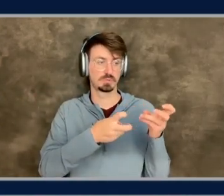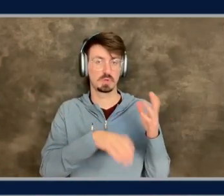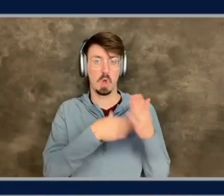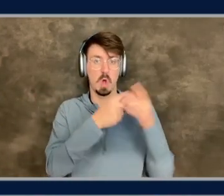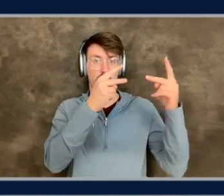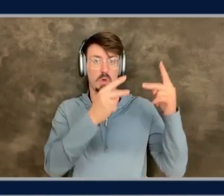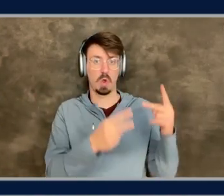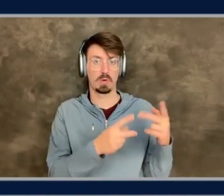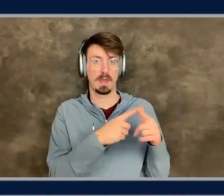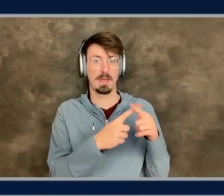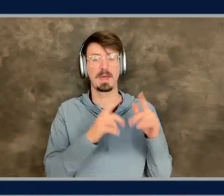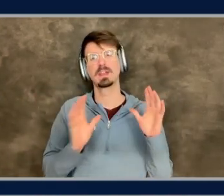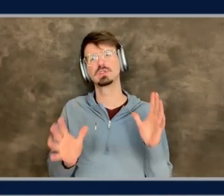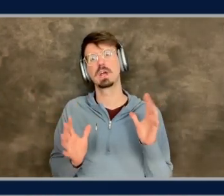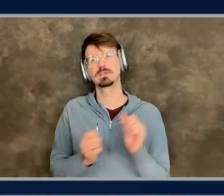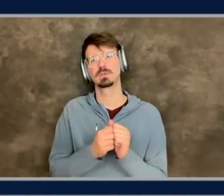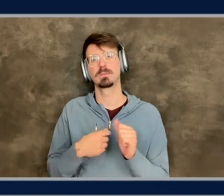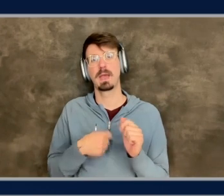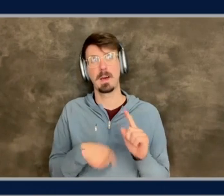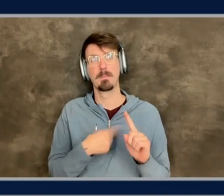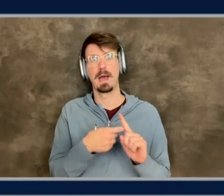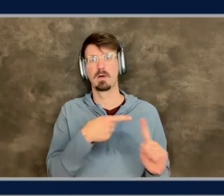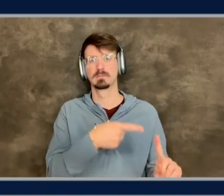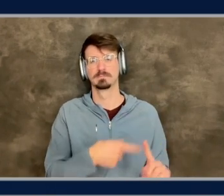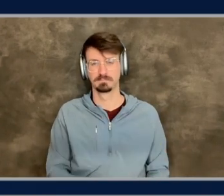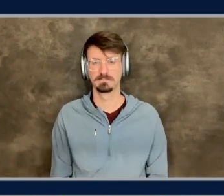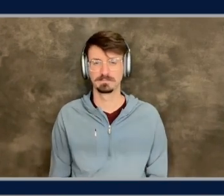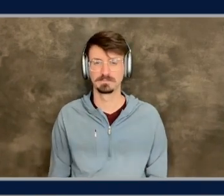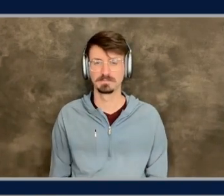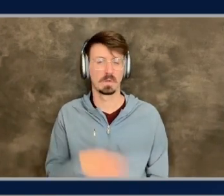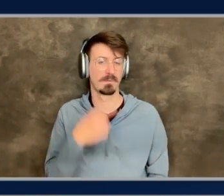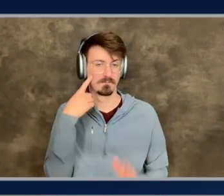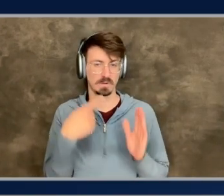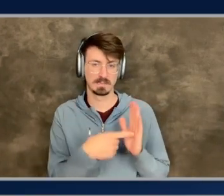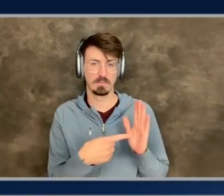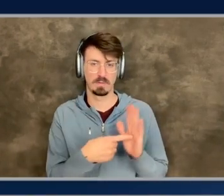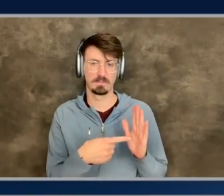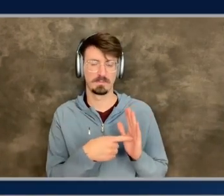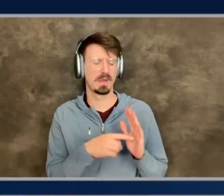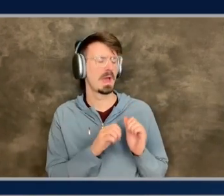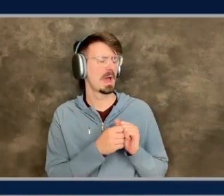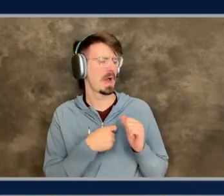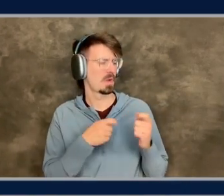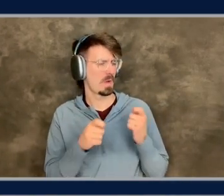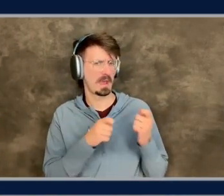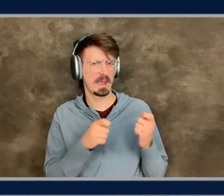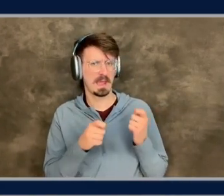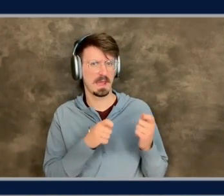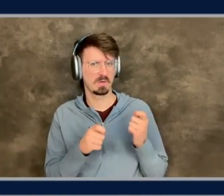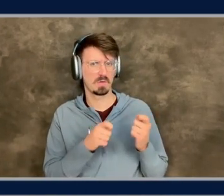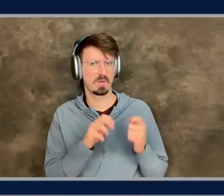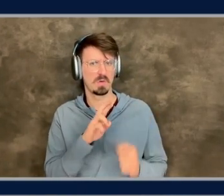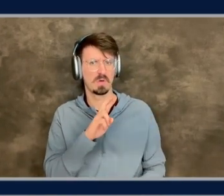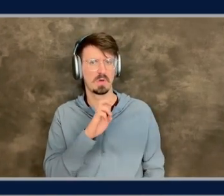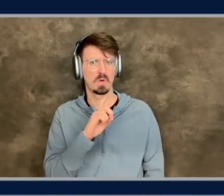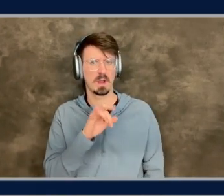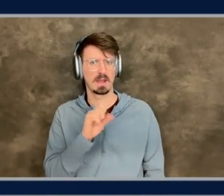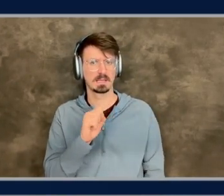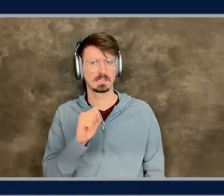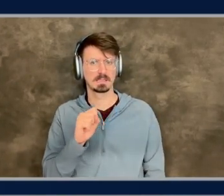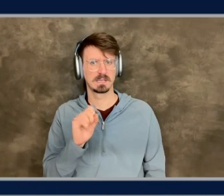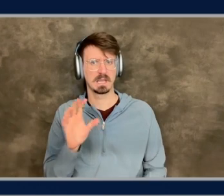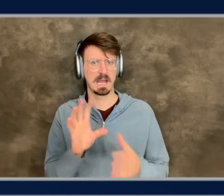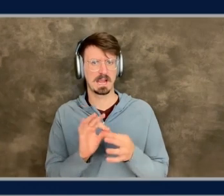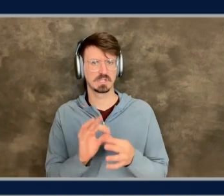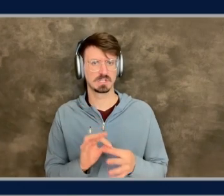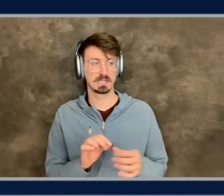me about my code. So I can ask it, how do I handle Redis connections? And it knows what it's talking